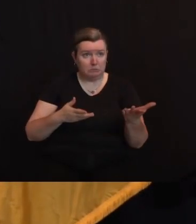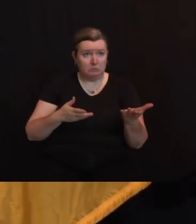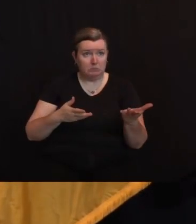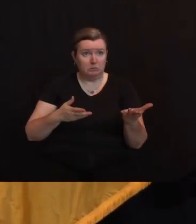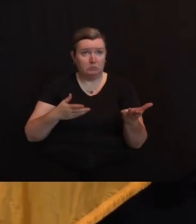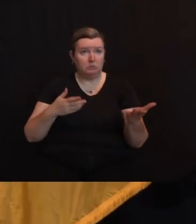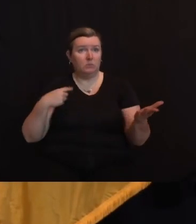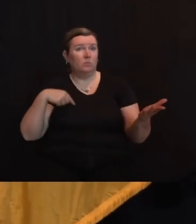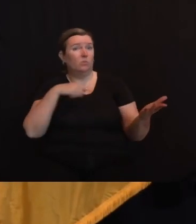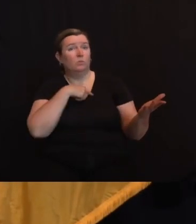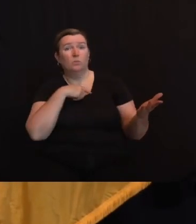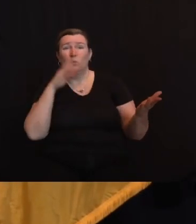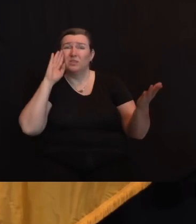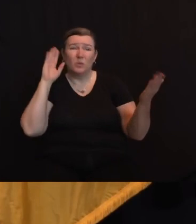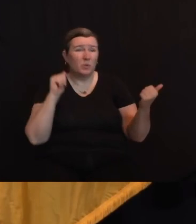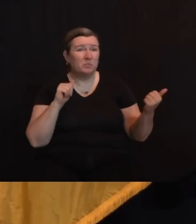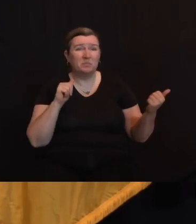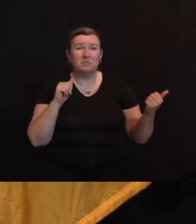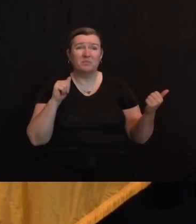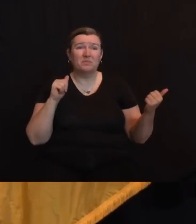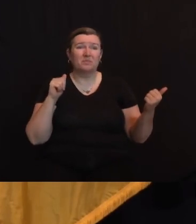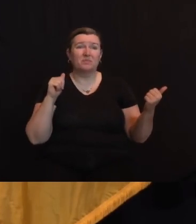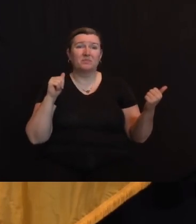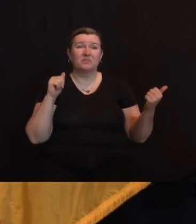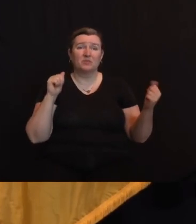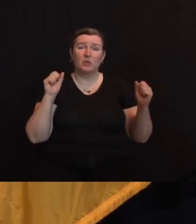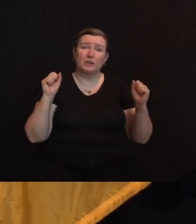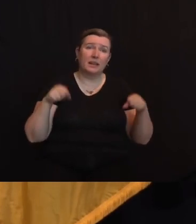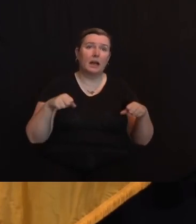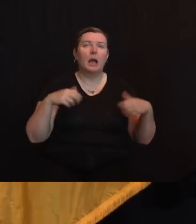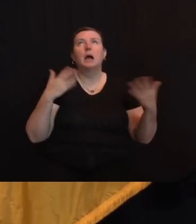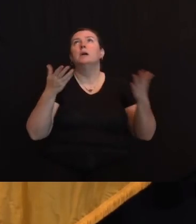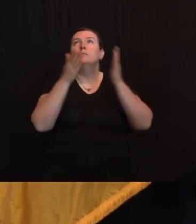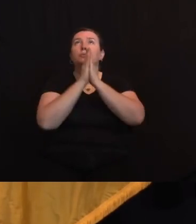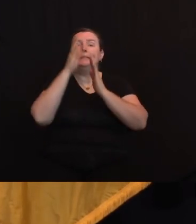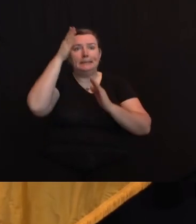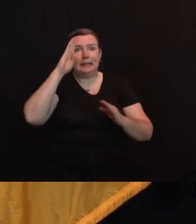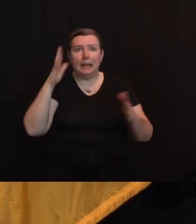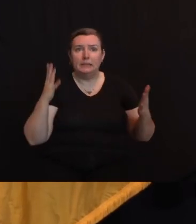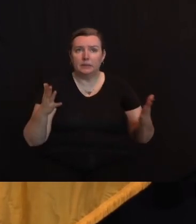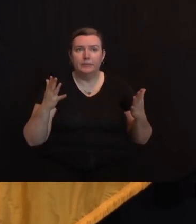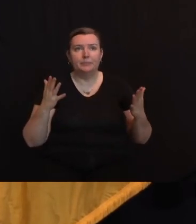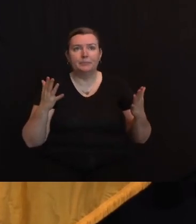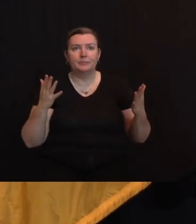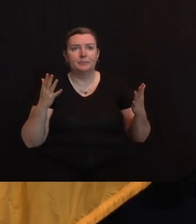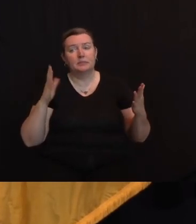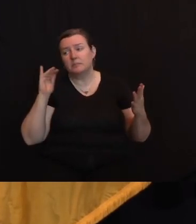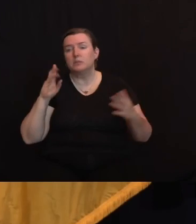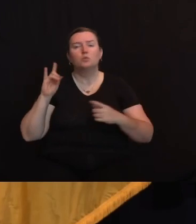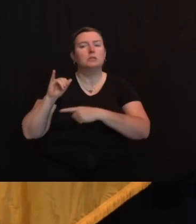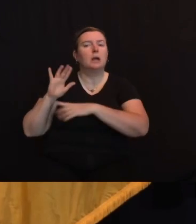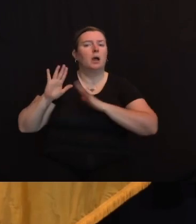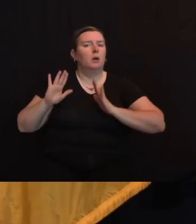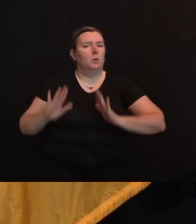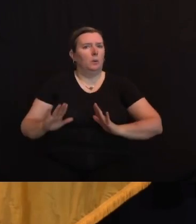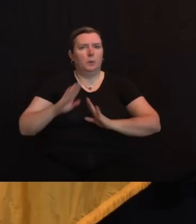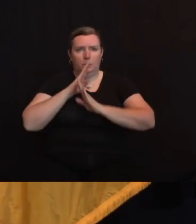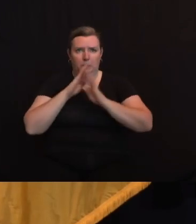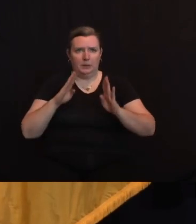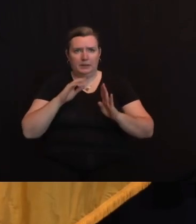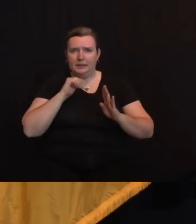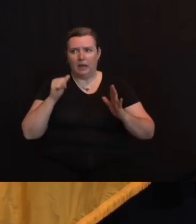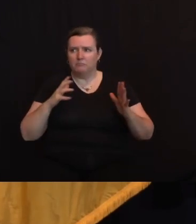is that we can, please God, and we're trying to, now that we've quieted down, although we're not out of the woods, the hope